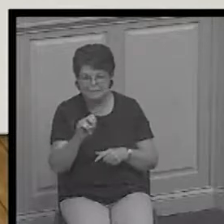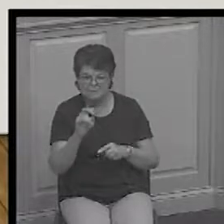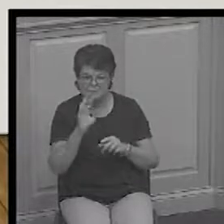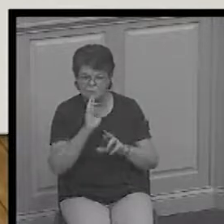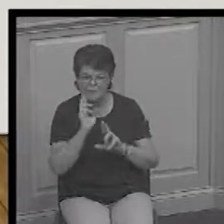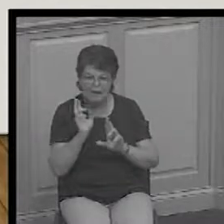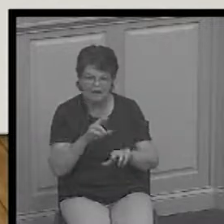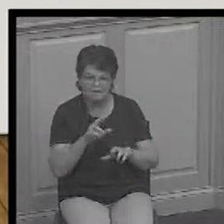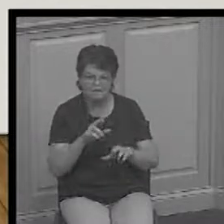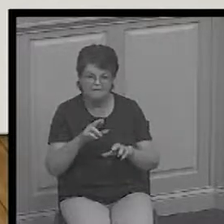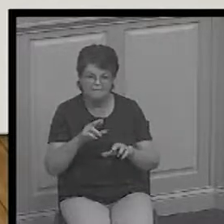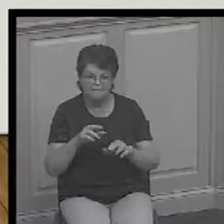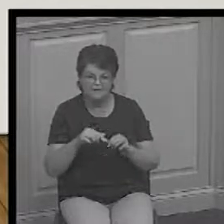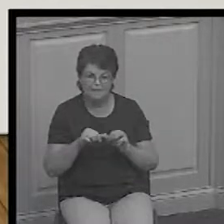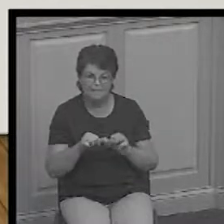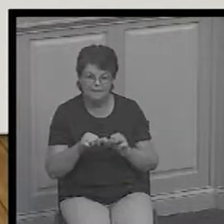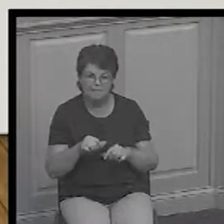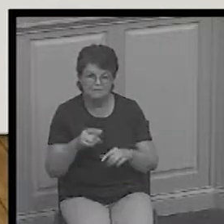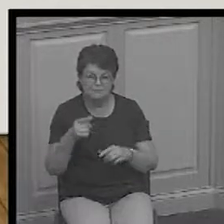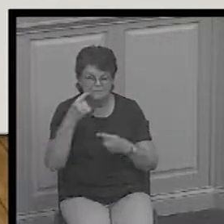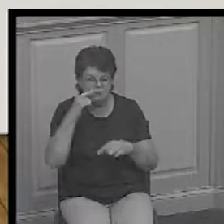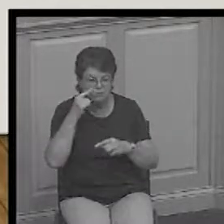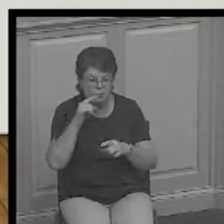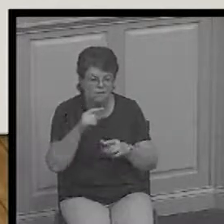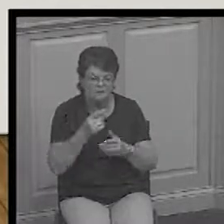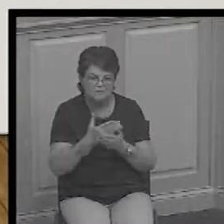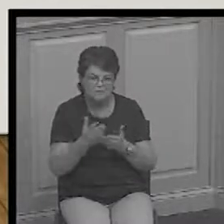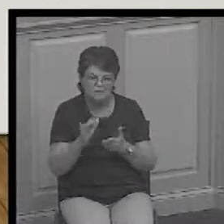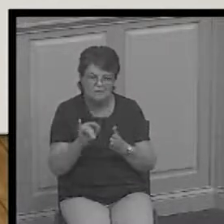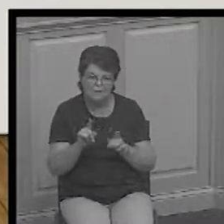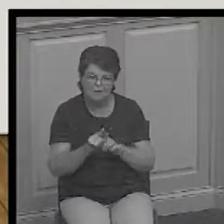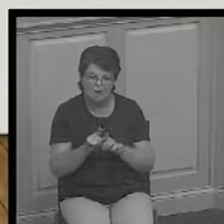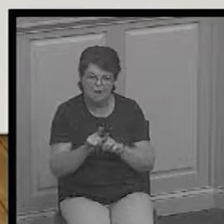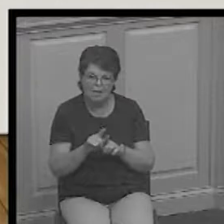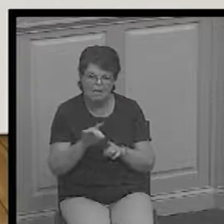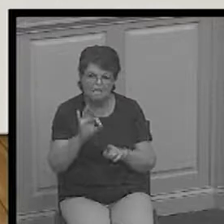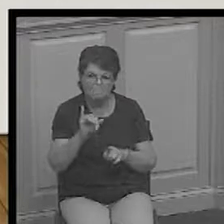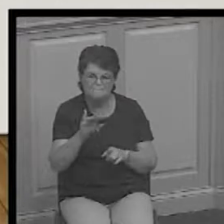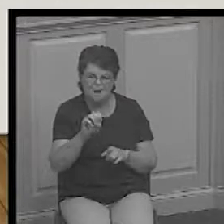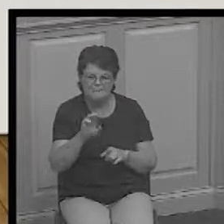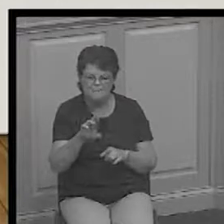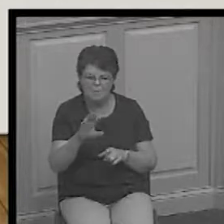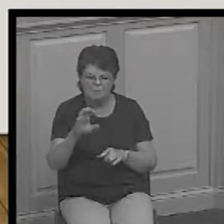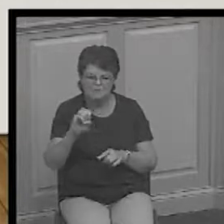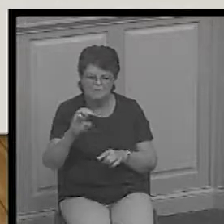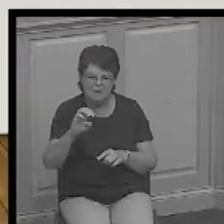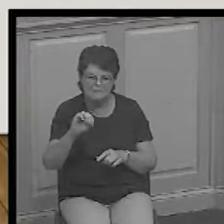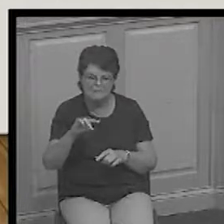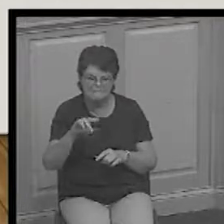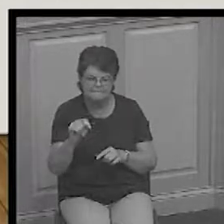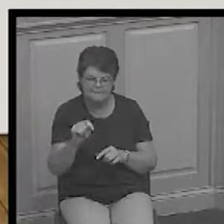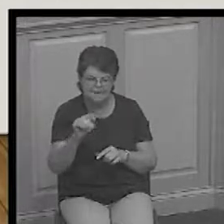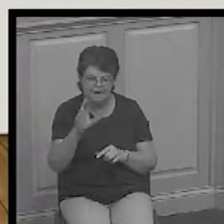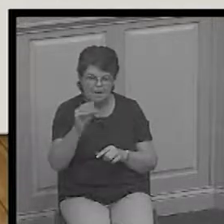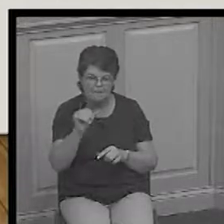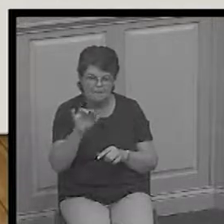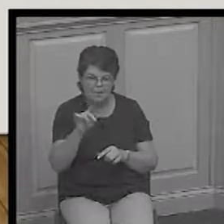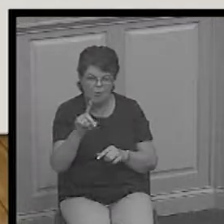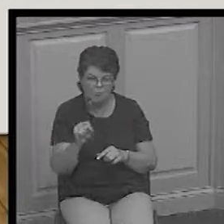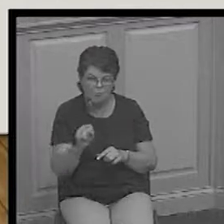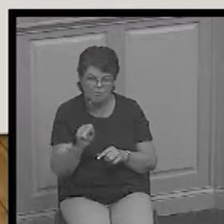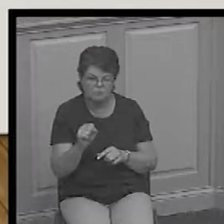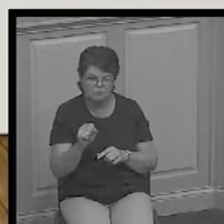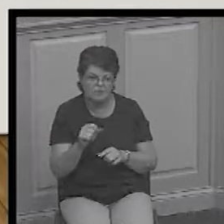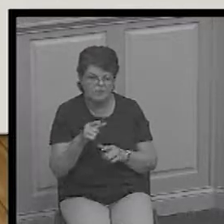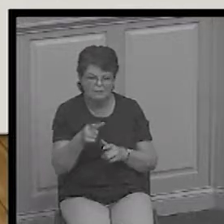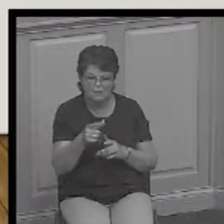properties. It does address things like hardy planks, fiber cement board, how you can use those, because those are modern treatments that the old